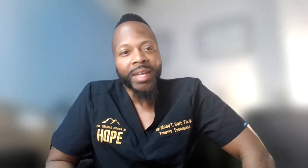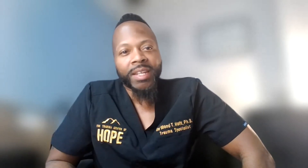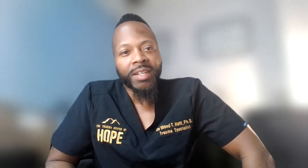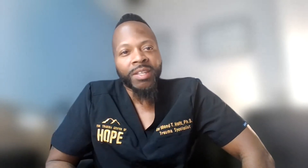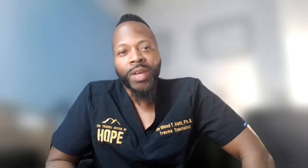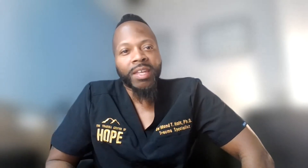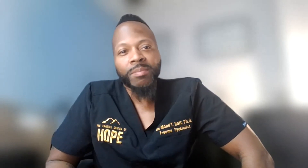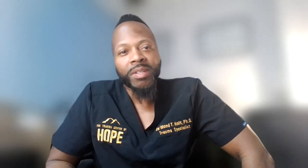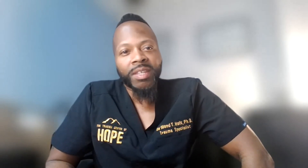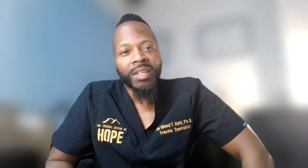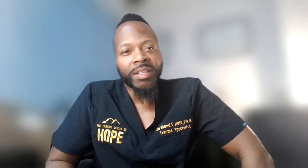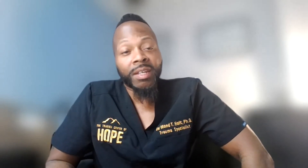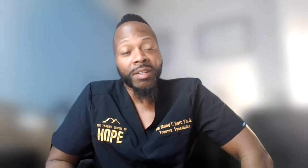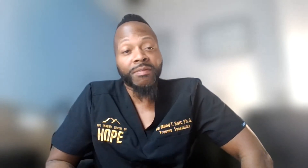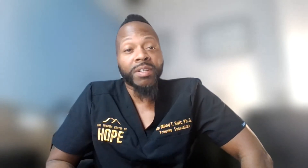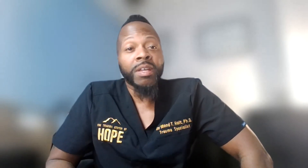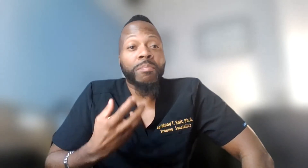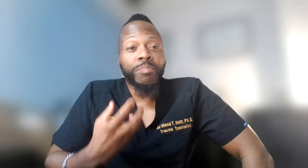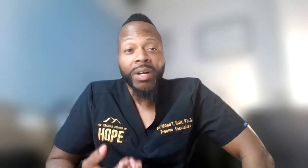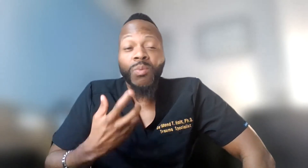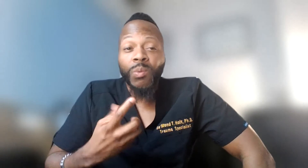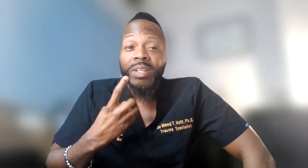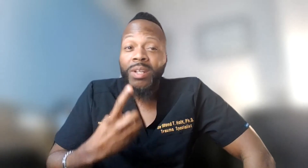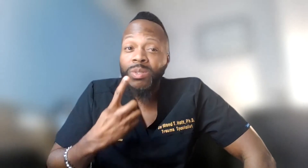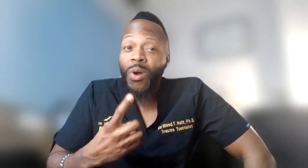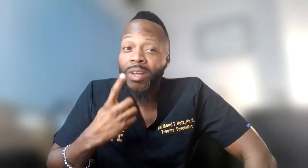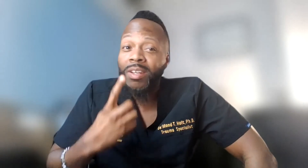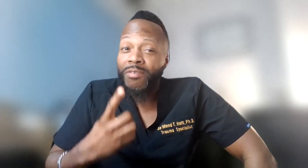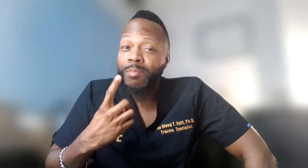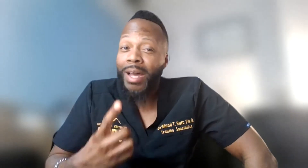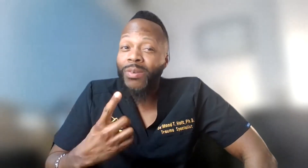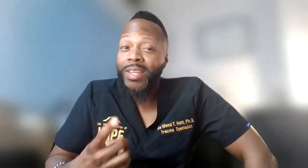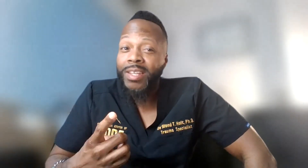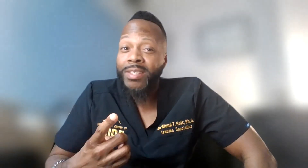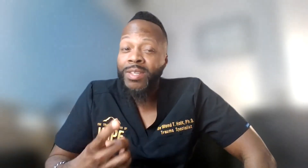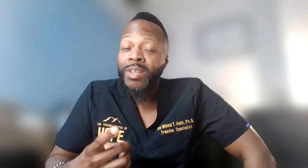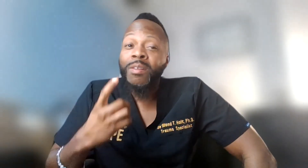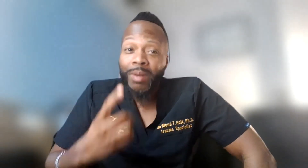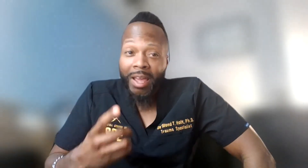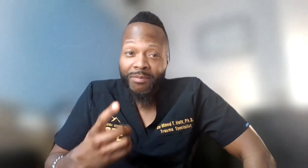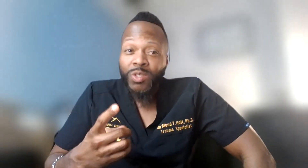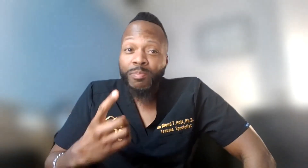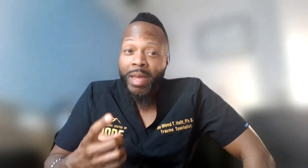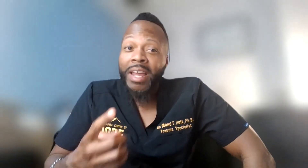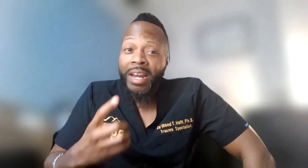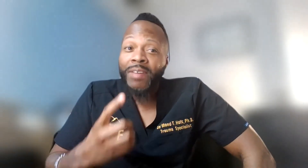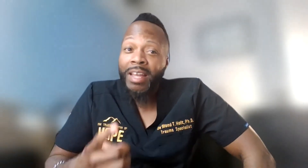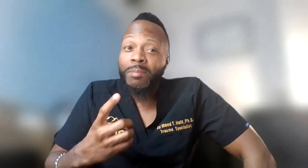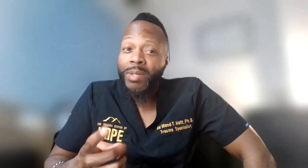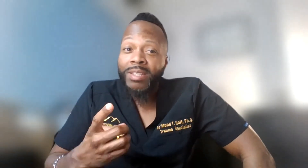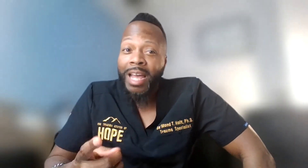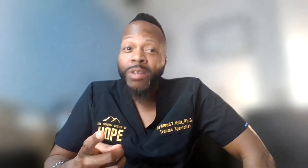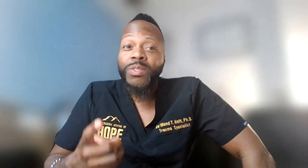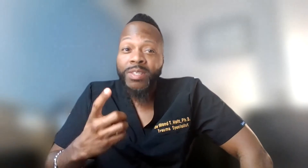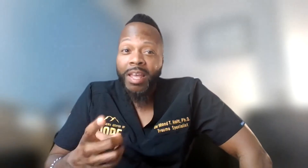trauma on the planet, and you can't get me to think anything different. But what we don't talk enough about is Black folks may not have